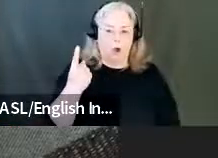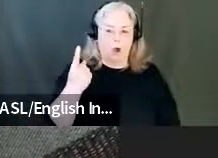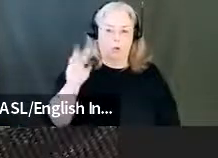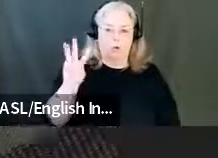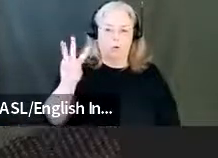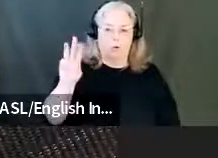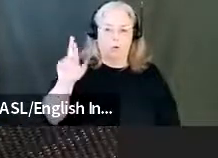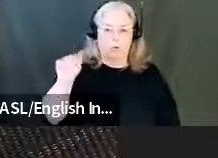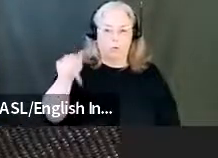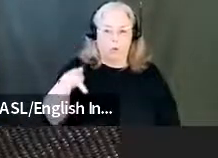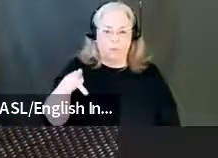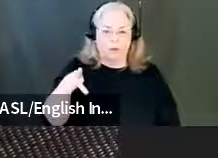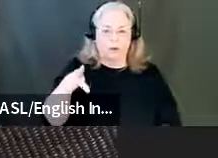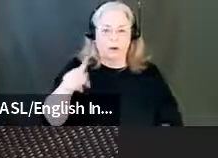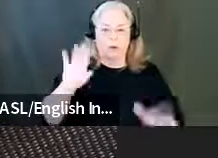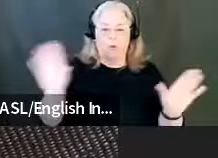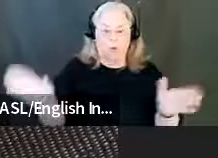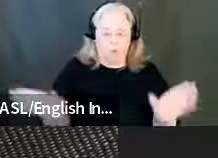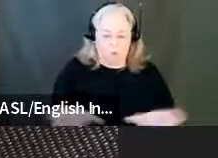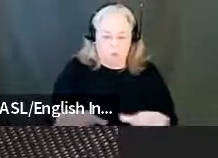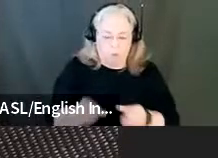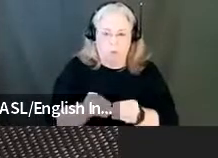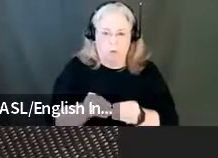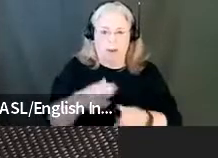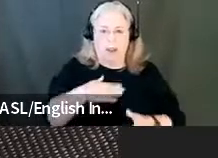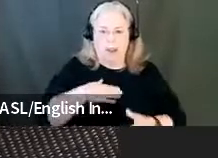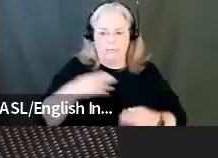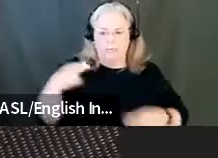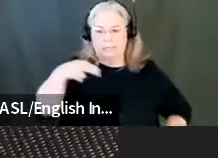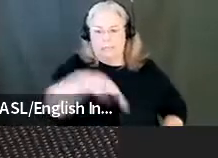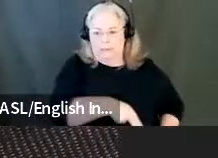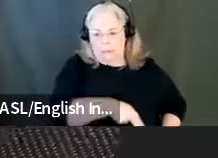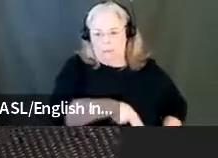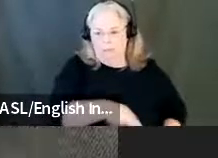are going to wrap it around our seatbelt.